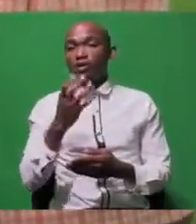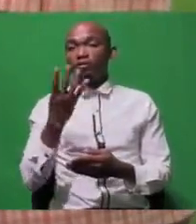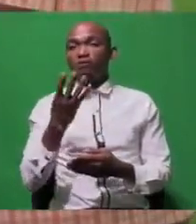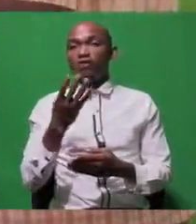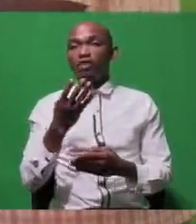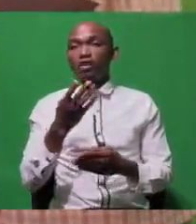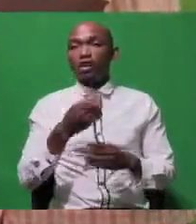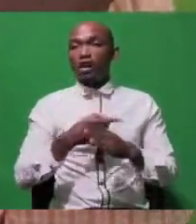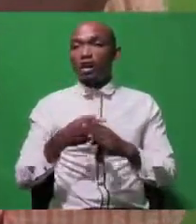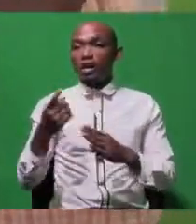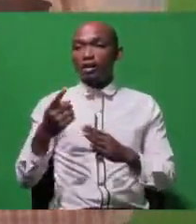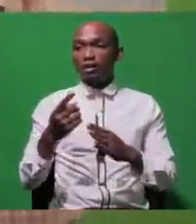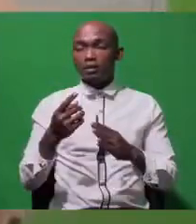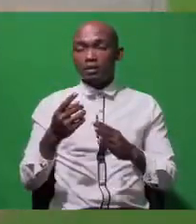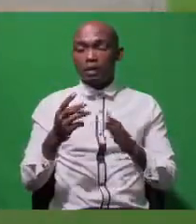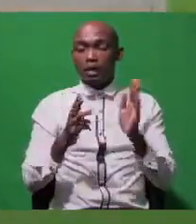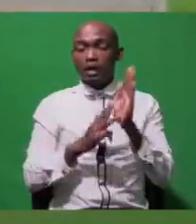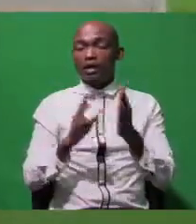2,430.